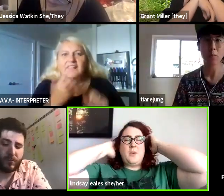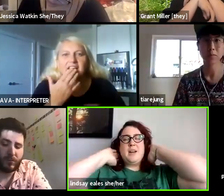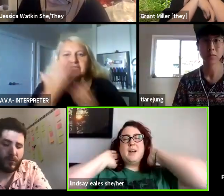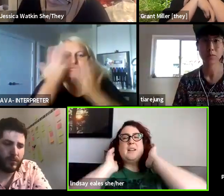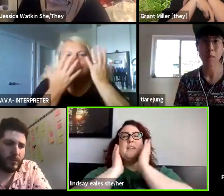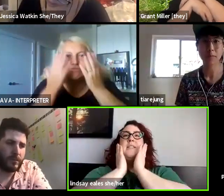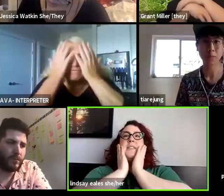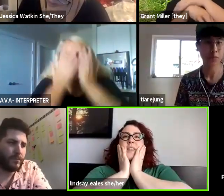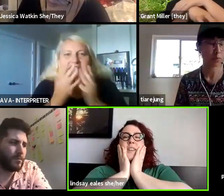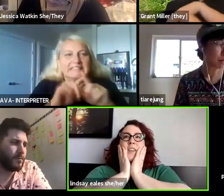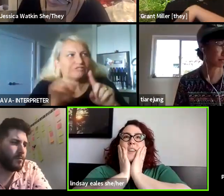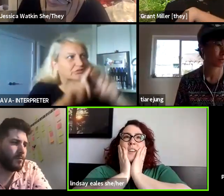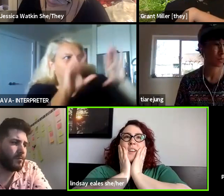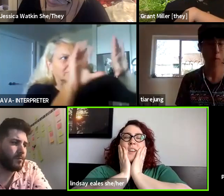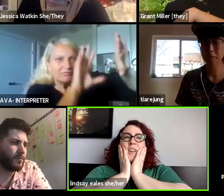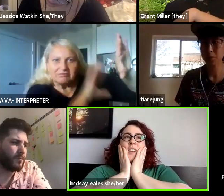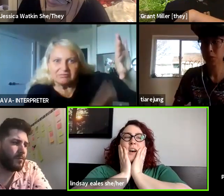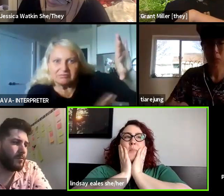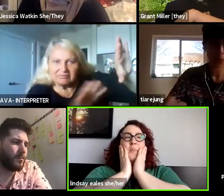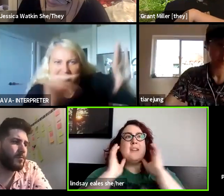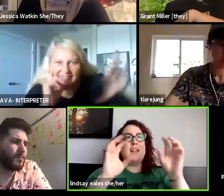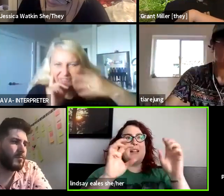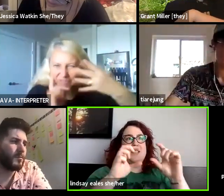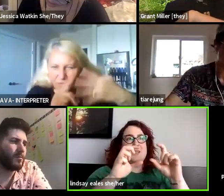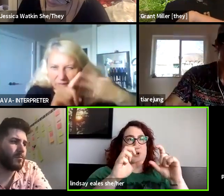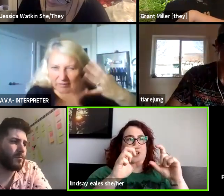there was